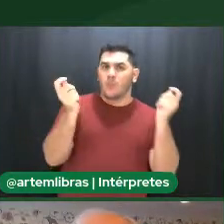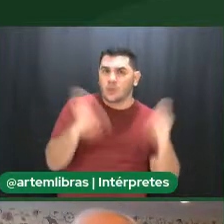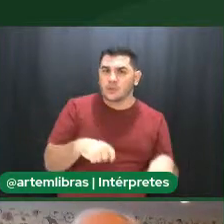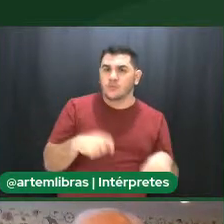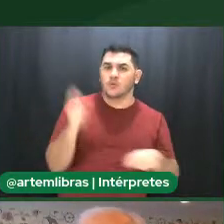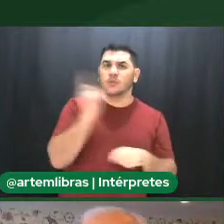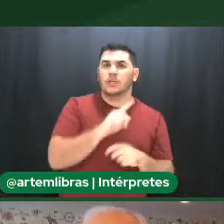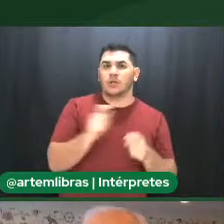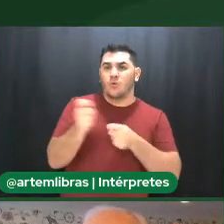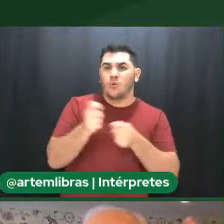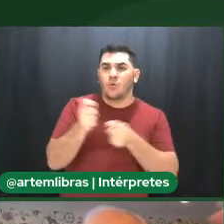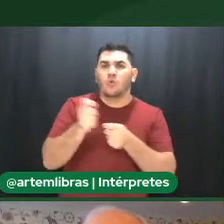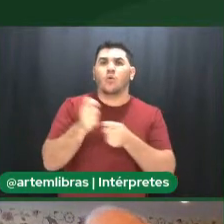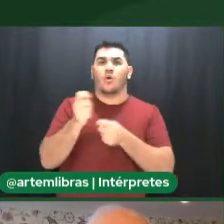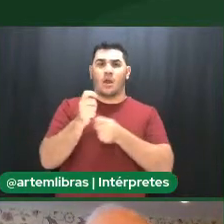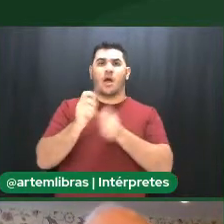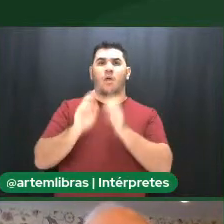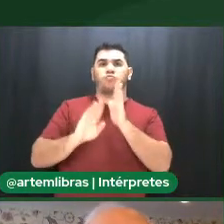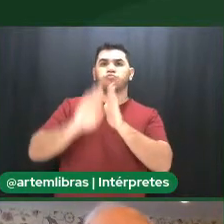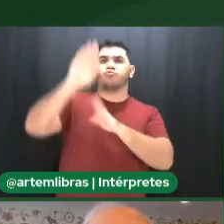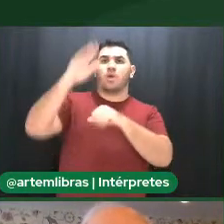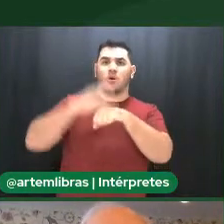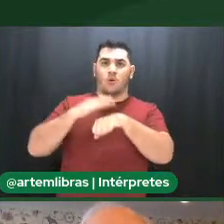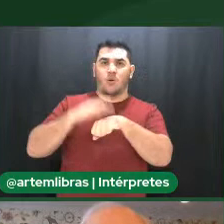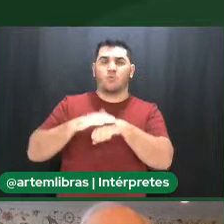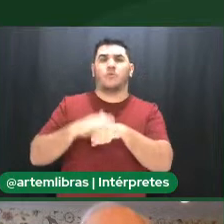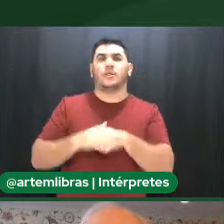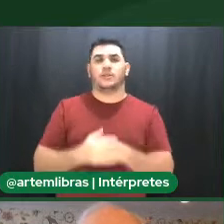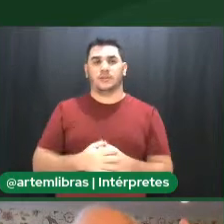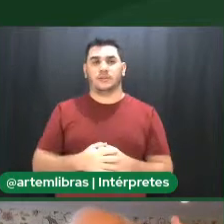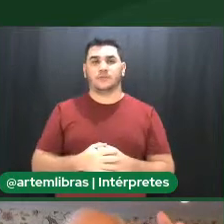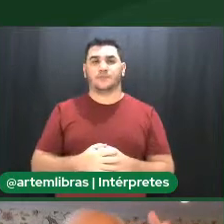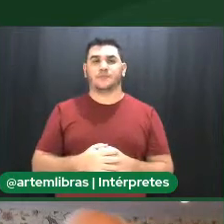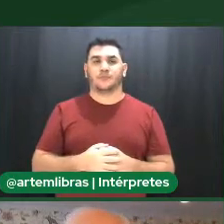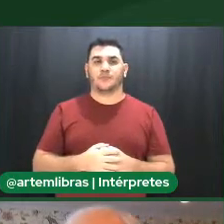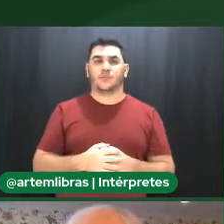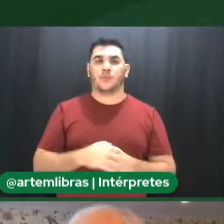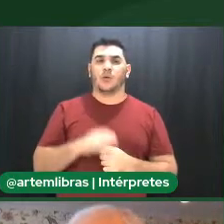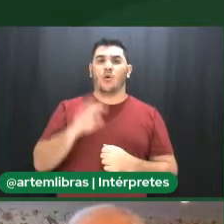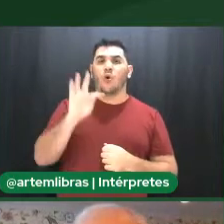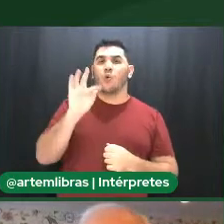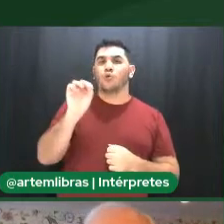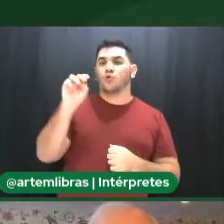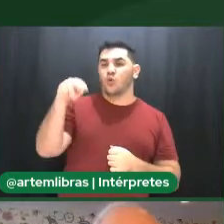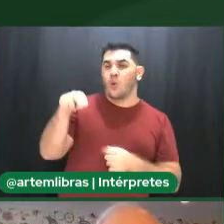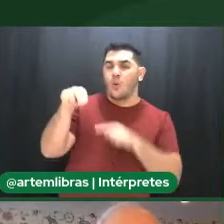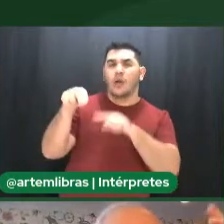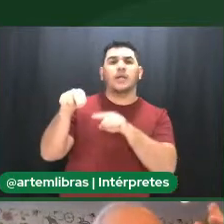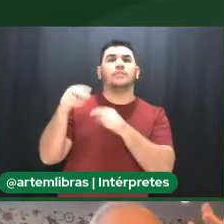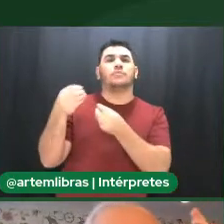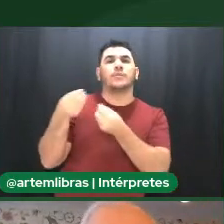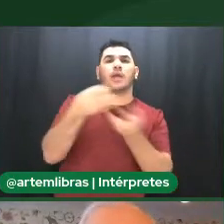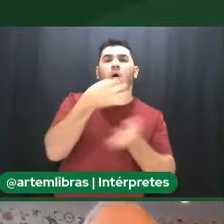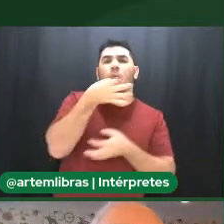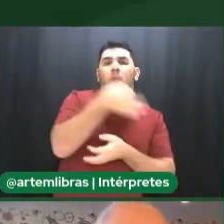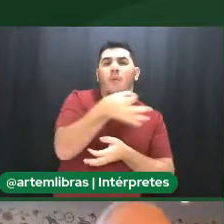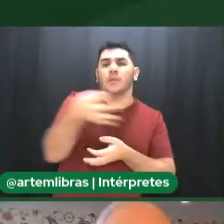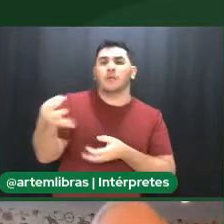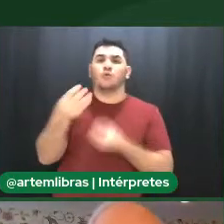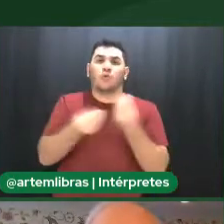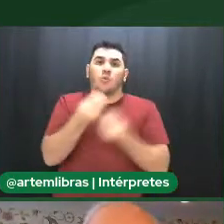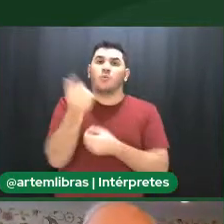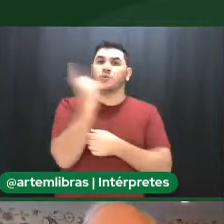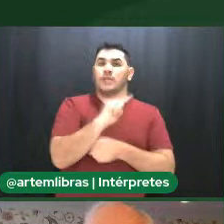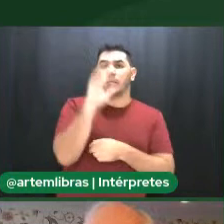Sheridan's model suggested that it was a zero-sum game, that if you increase the automation, you must necessarily